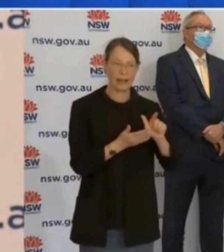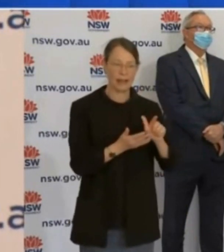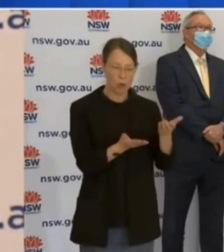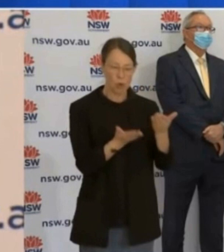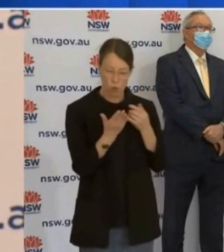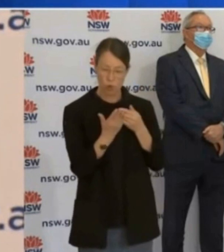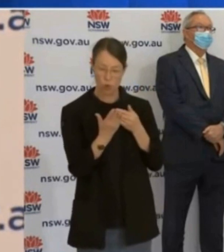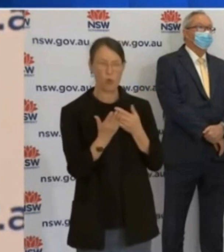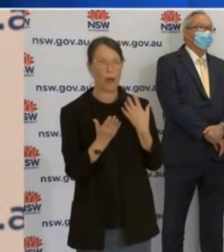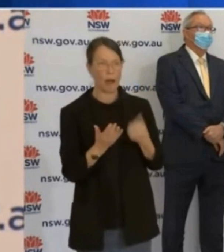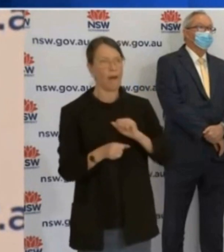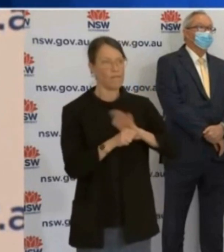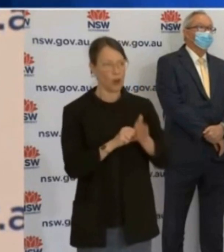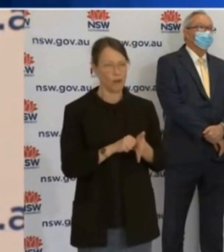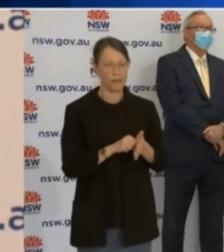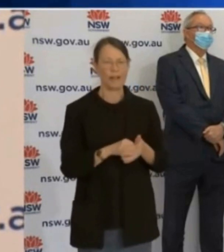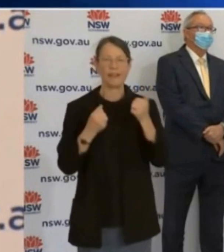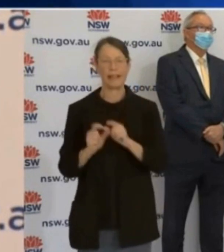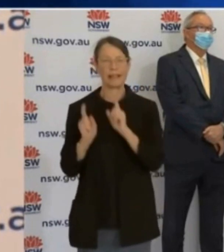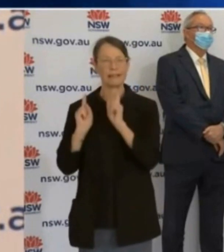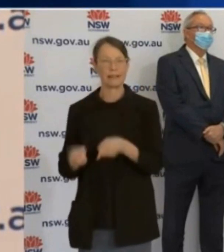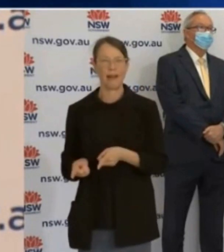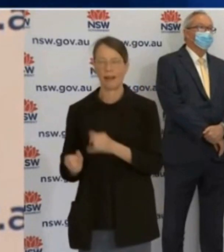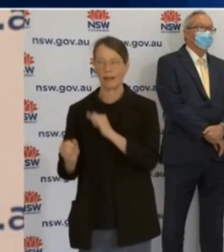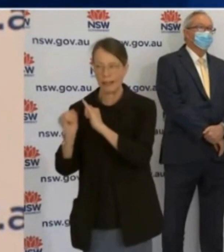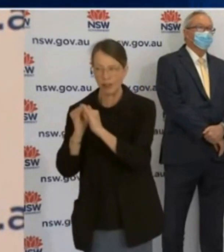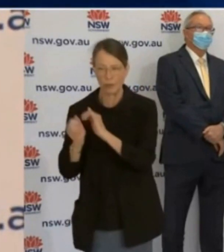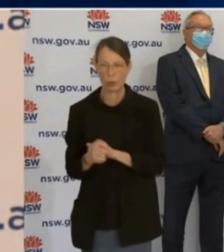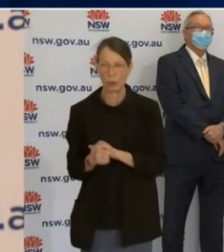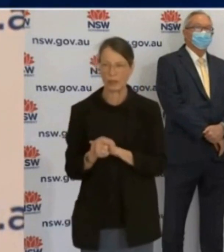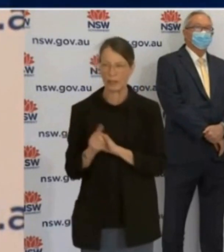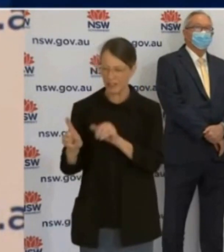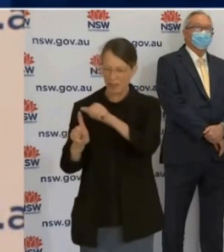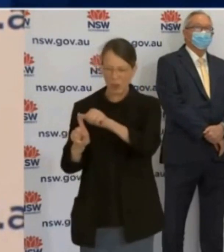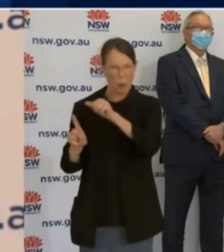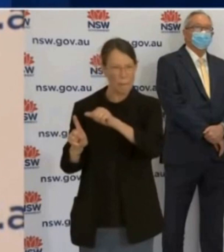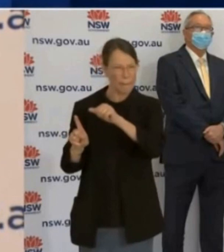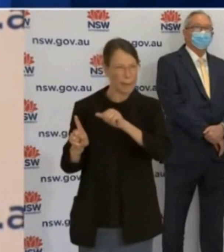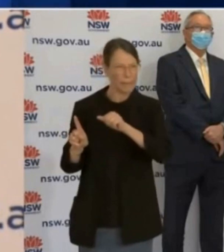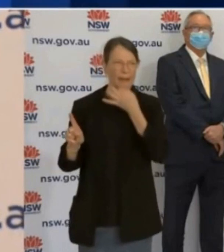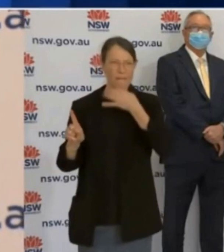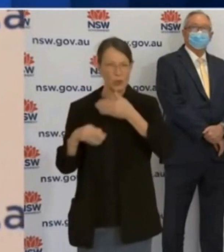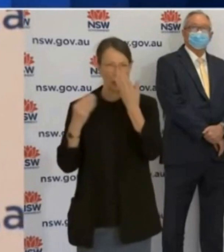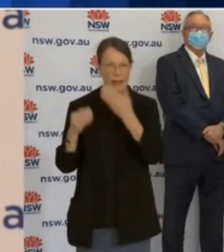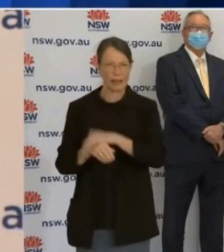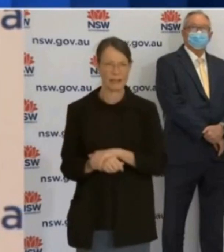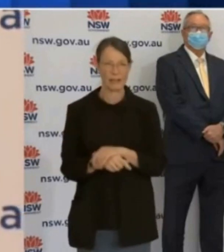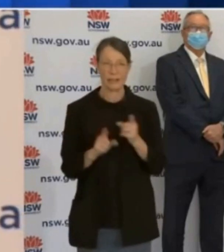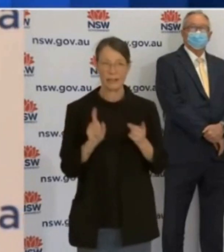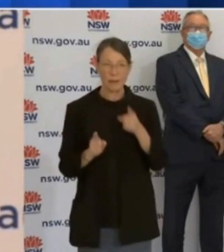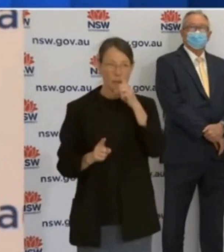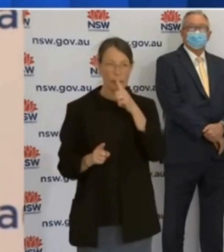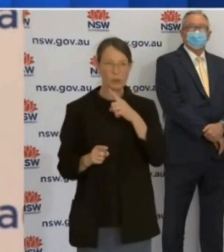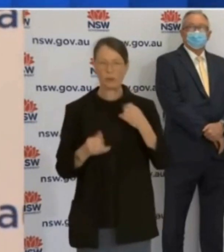you take the 2 days before that you find out when they've got symptoms, and unfortunately some people actually have symptoms for